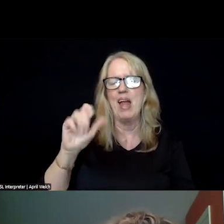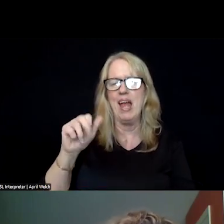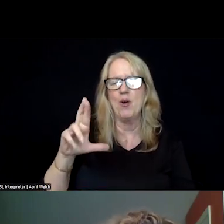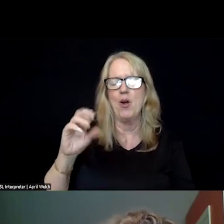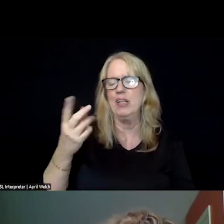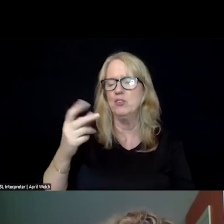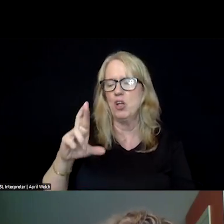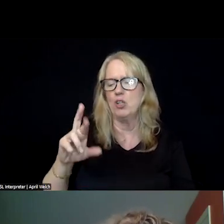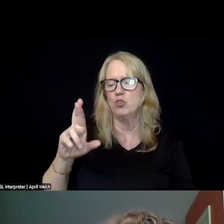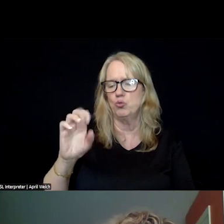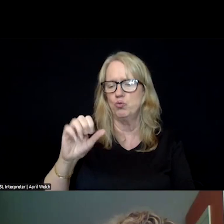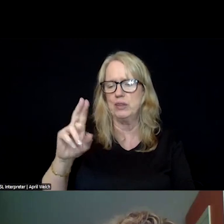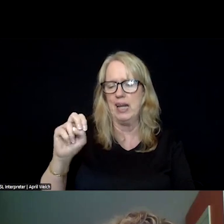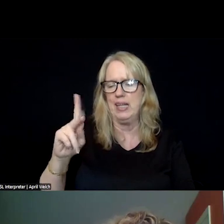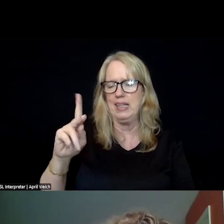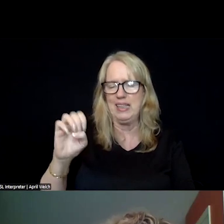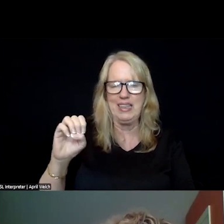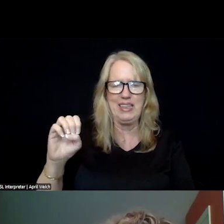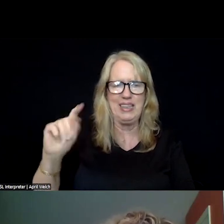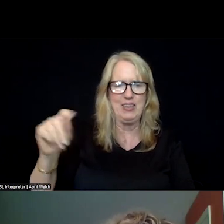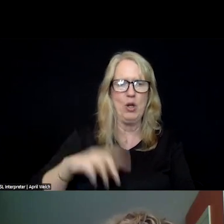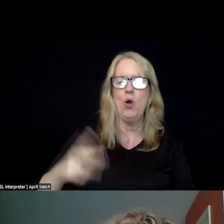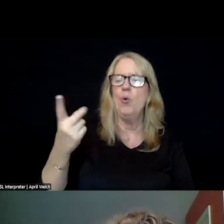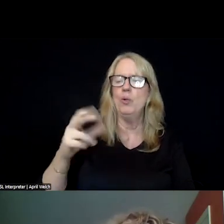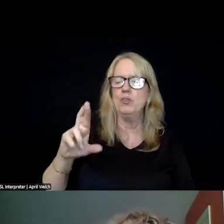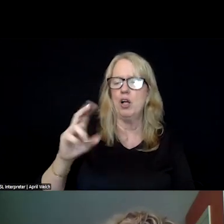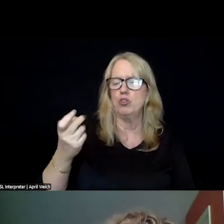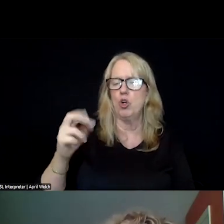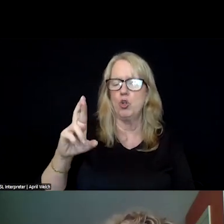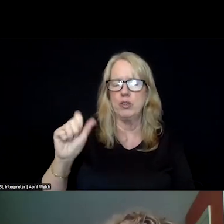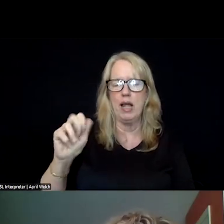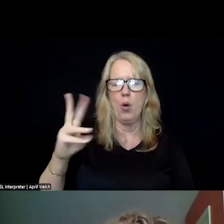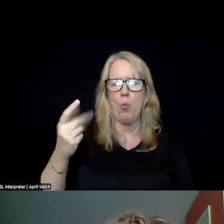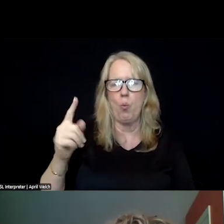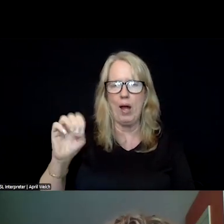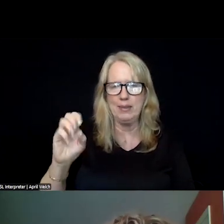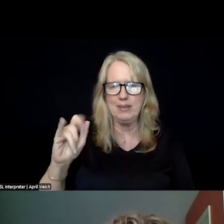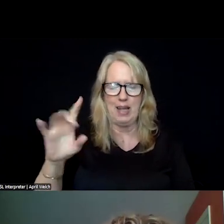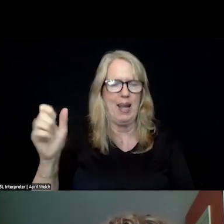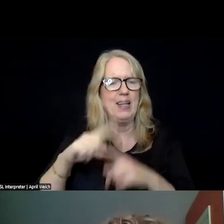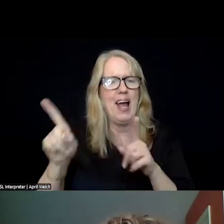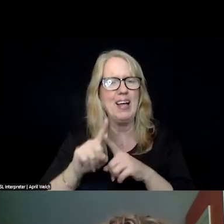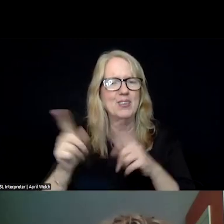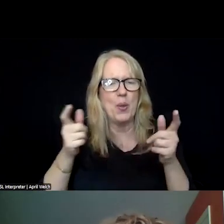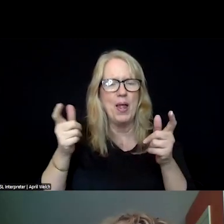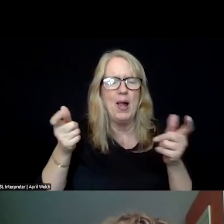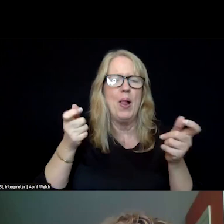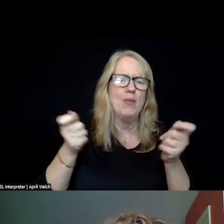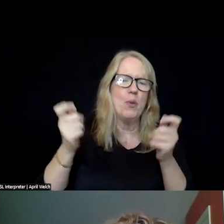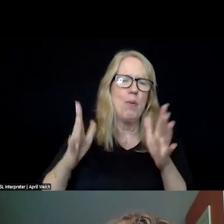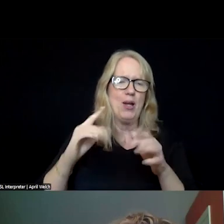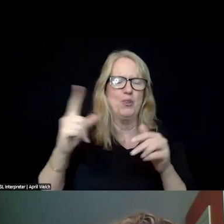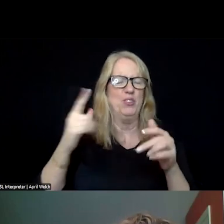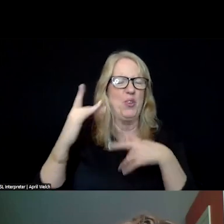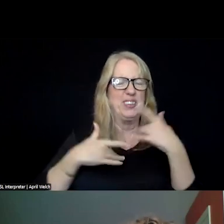Keat will be debating with Dr. Ursula Whiteside as the moderator. So we hope you'll join us for that exciting